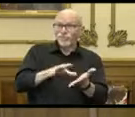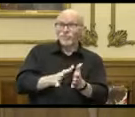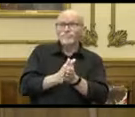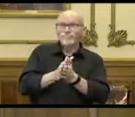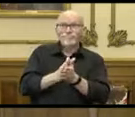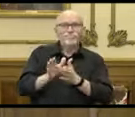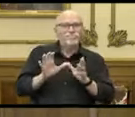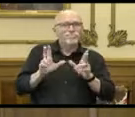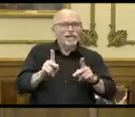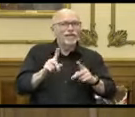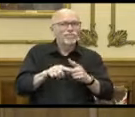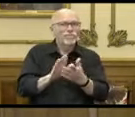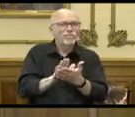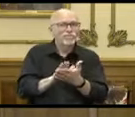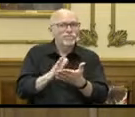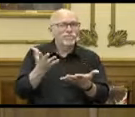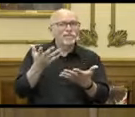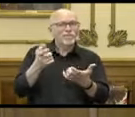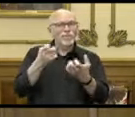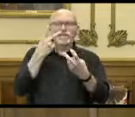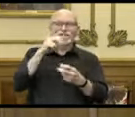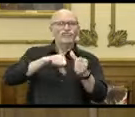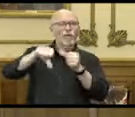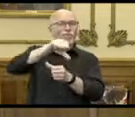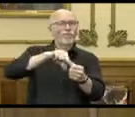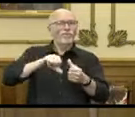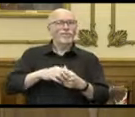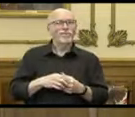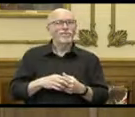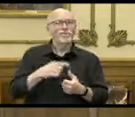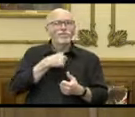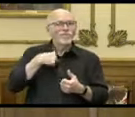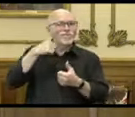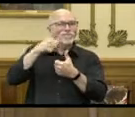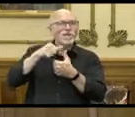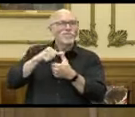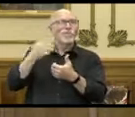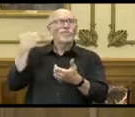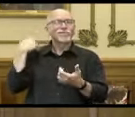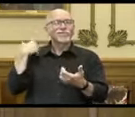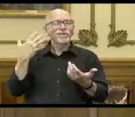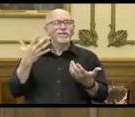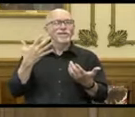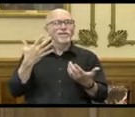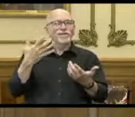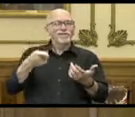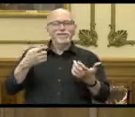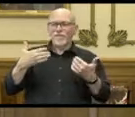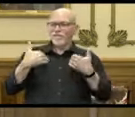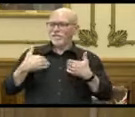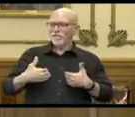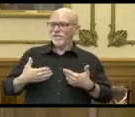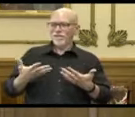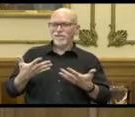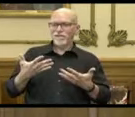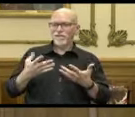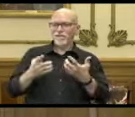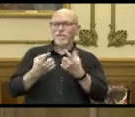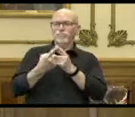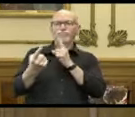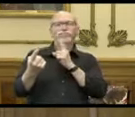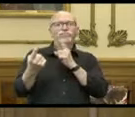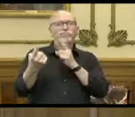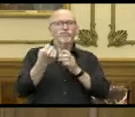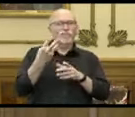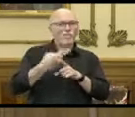back at it, to see one another. We remembered how they were physically separated